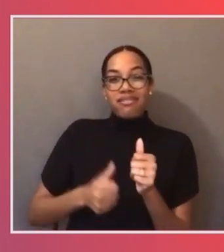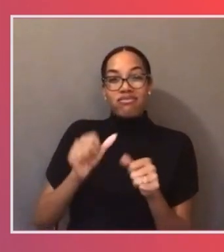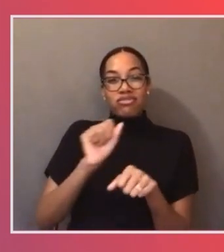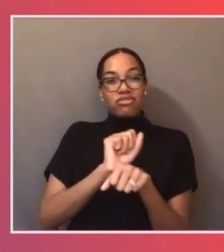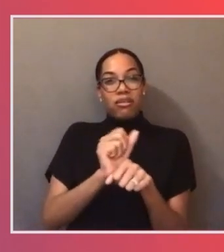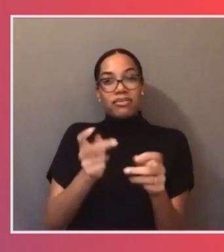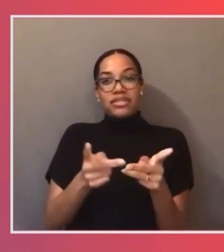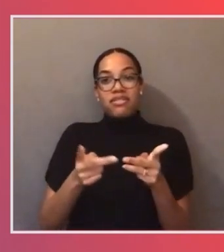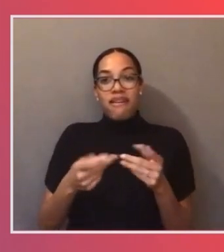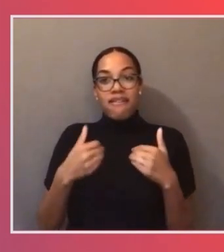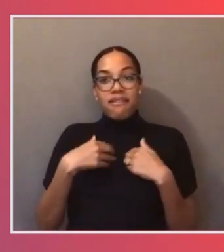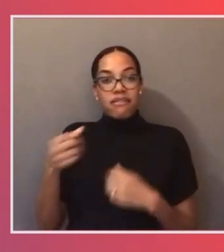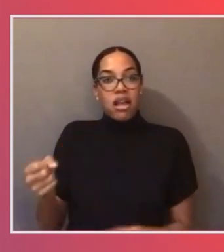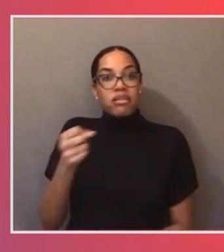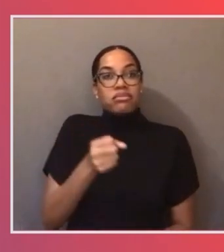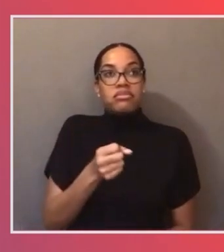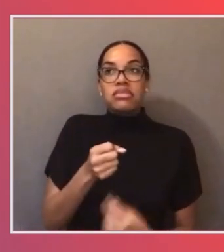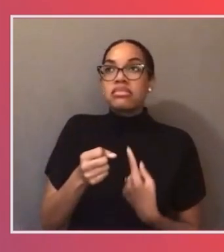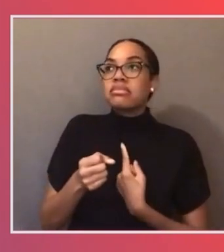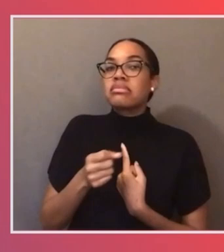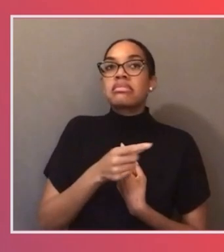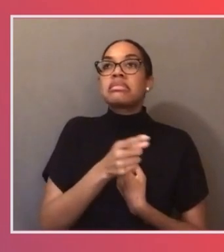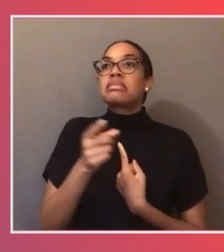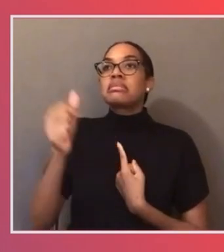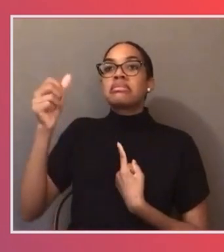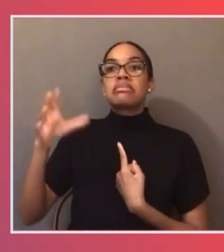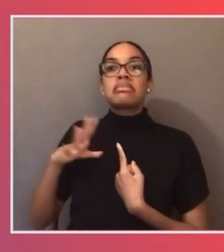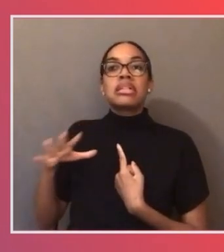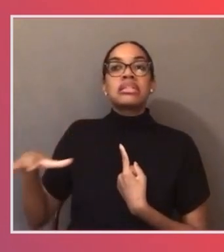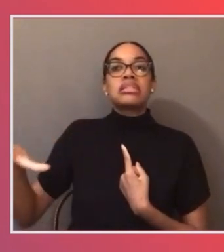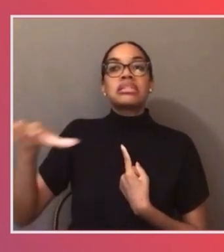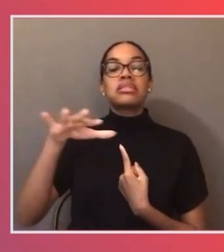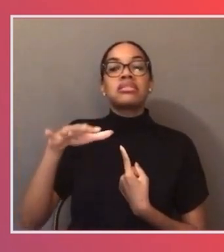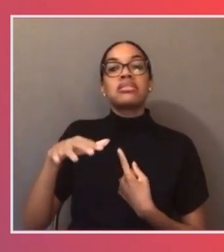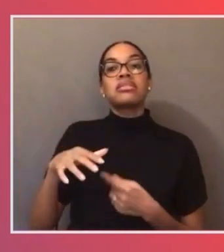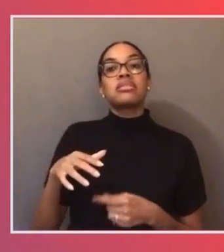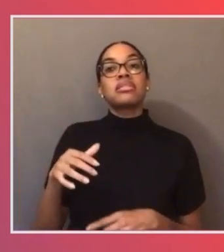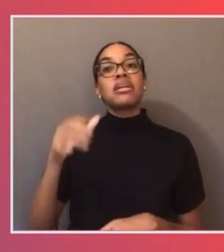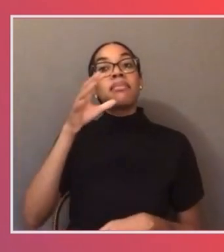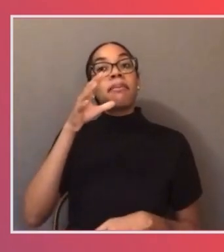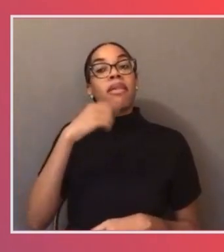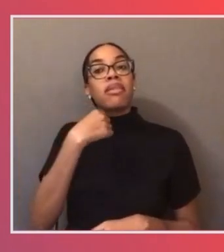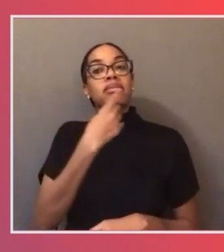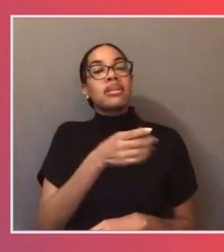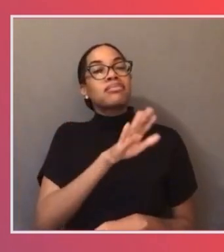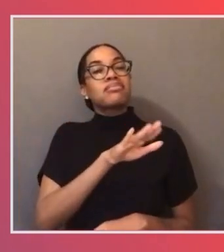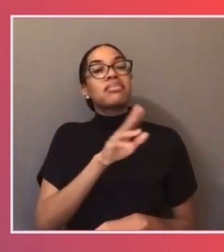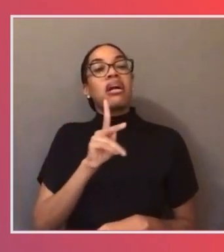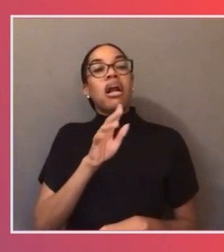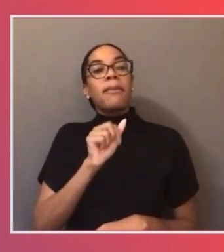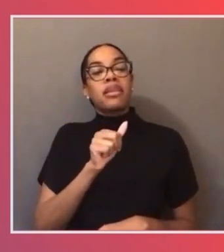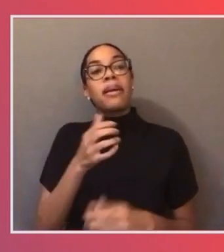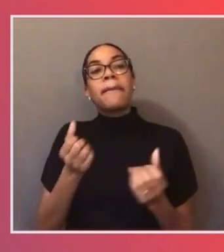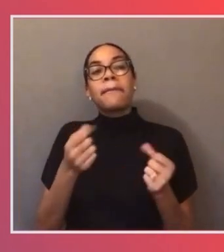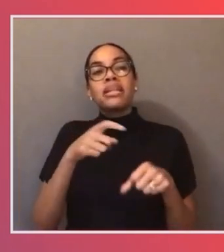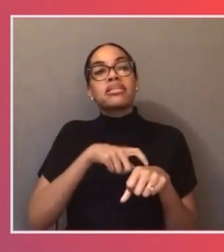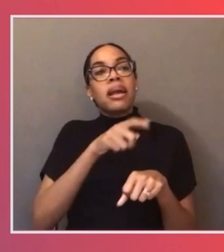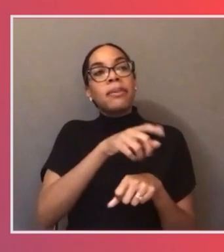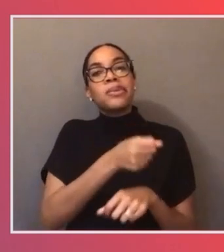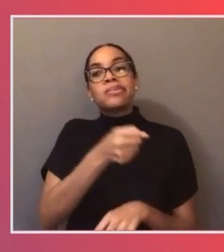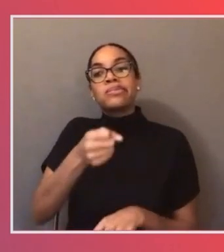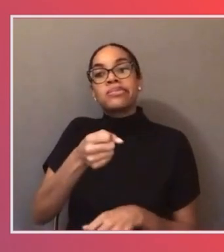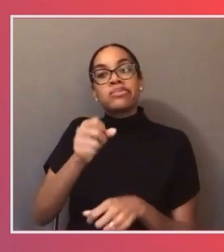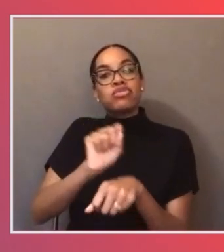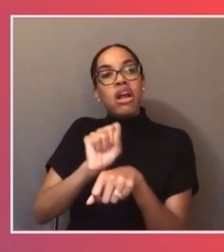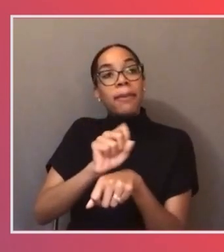One of them is she'd say, "Kamala, you may be the first to do many things, but make sure you're not the last." And so